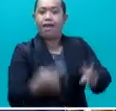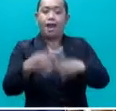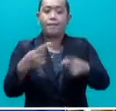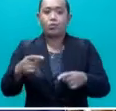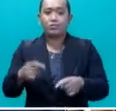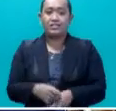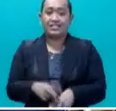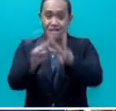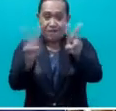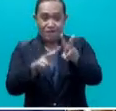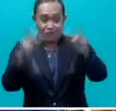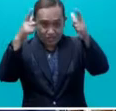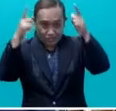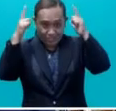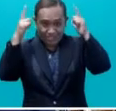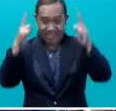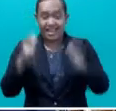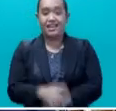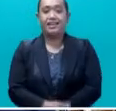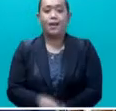one side of the coin. The original